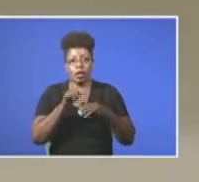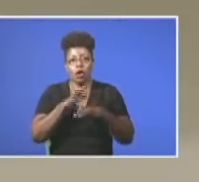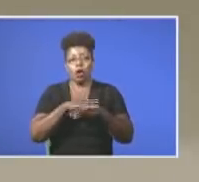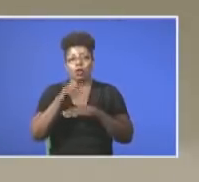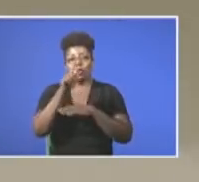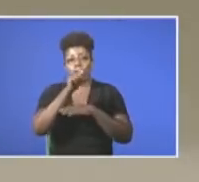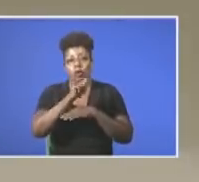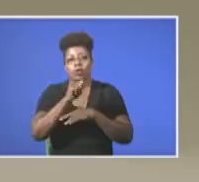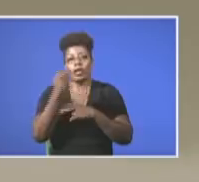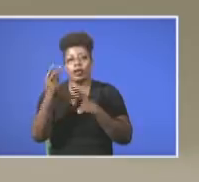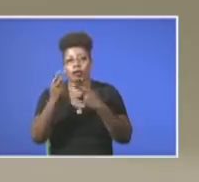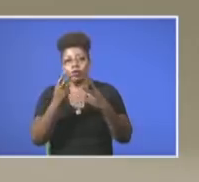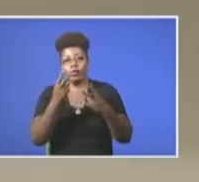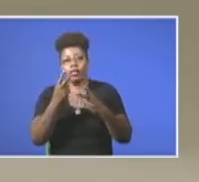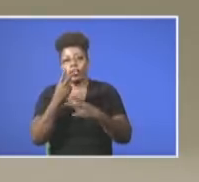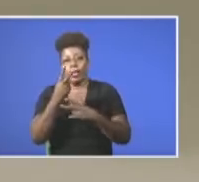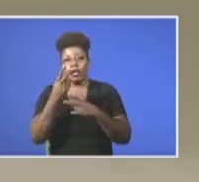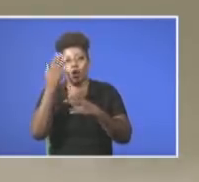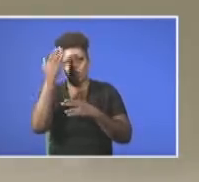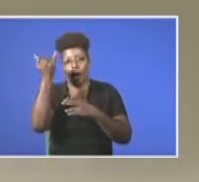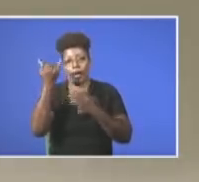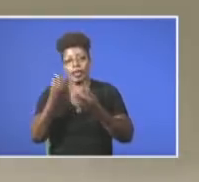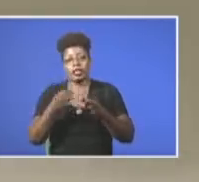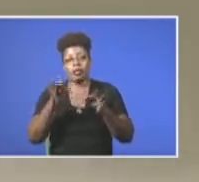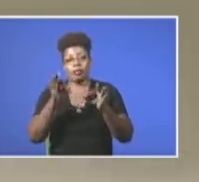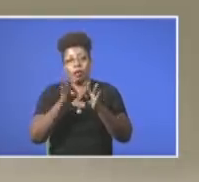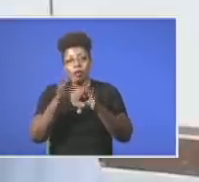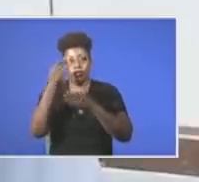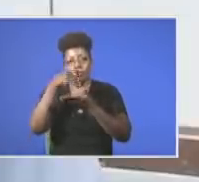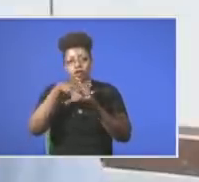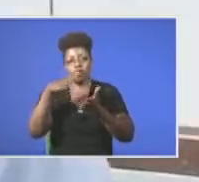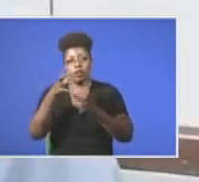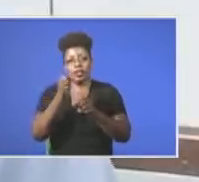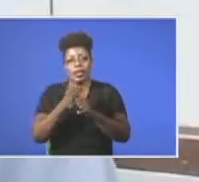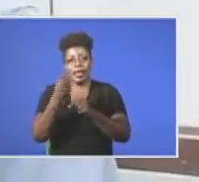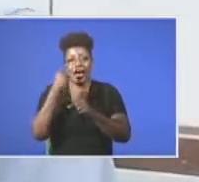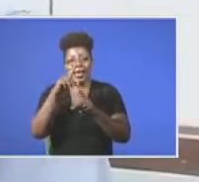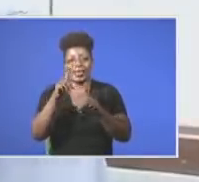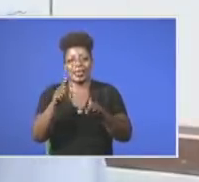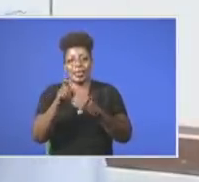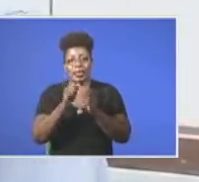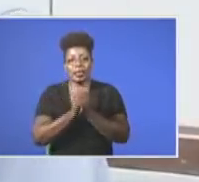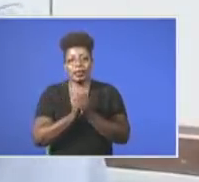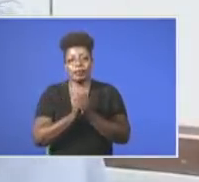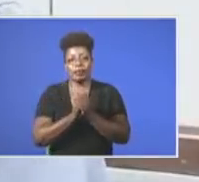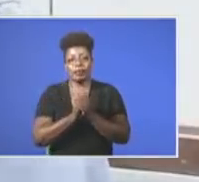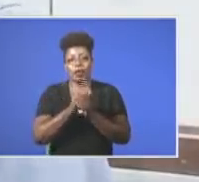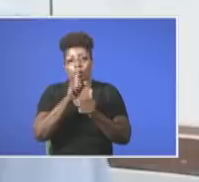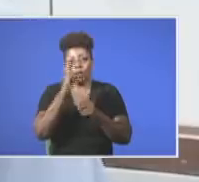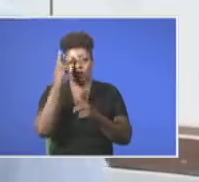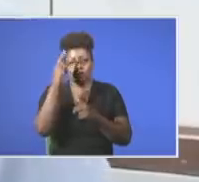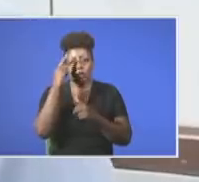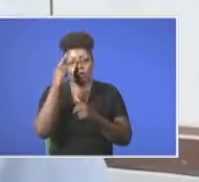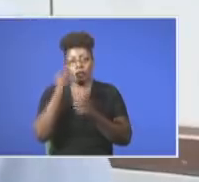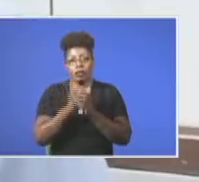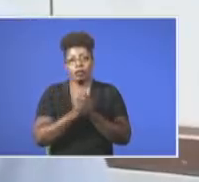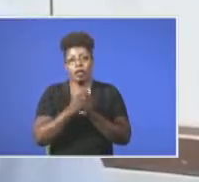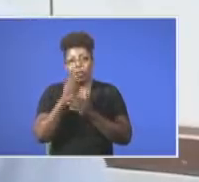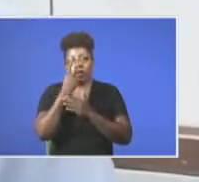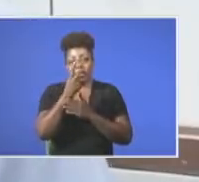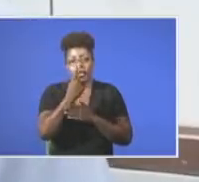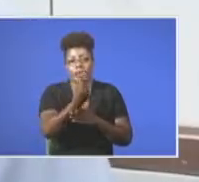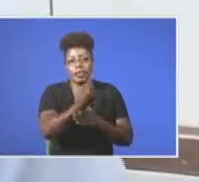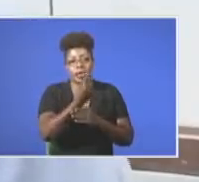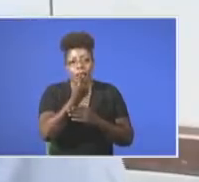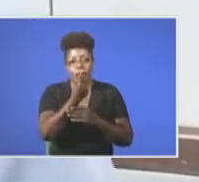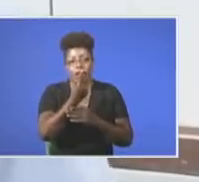us why it's so important for students to get their eyes tested. To be able to see singularly or